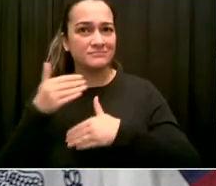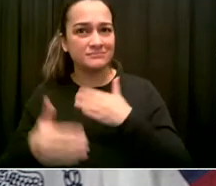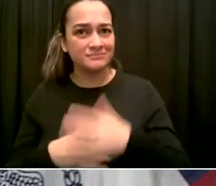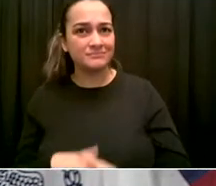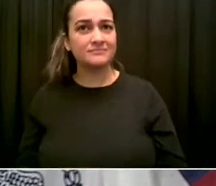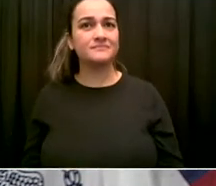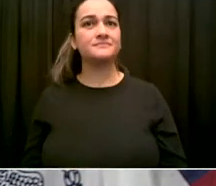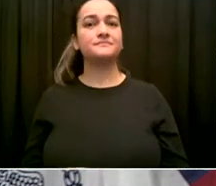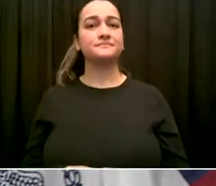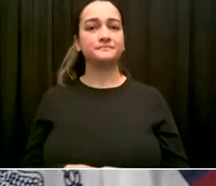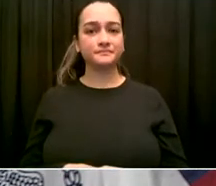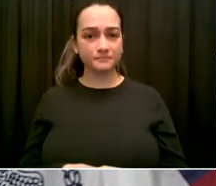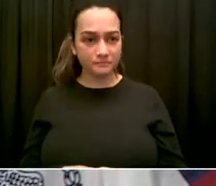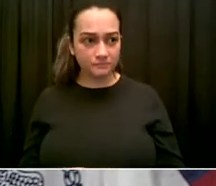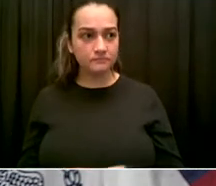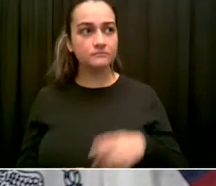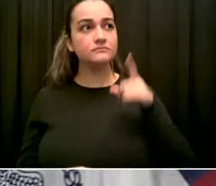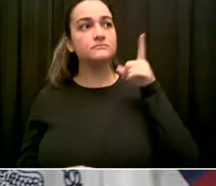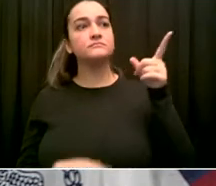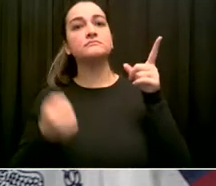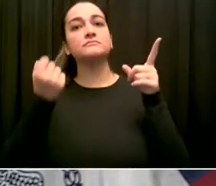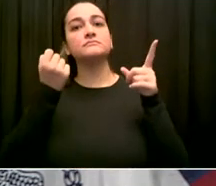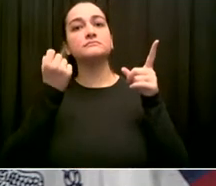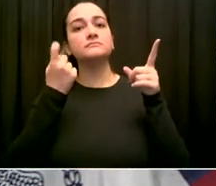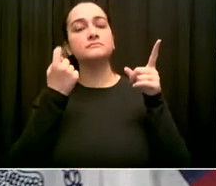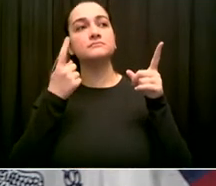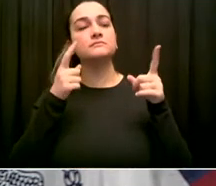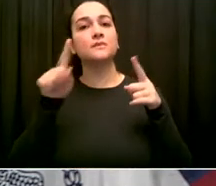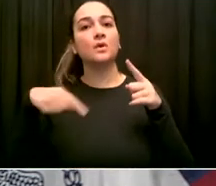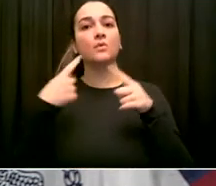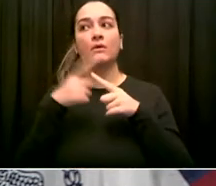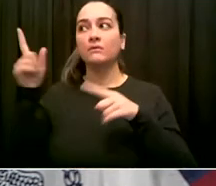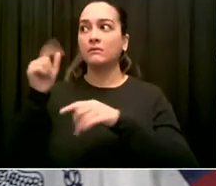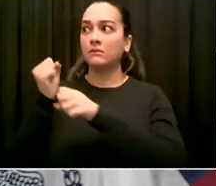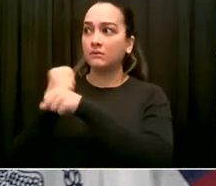use? And if nothing, why haven't the vaccines been approved yet?